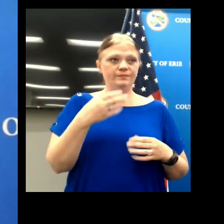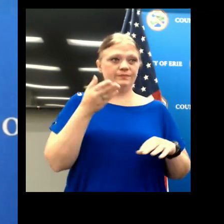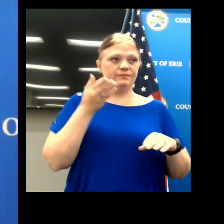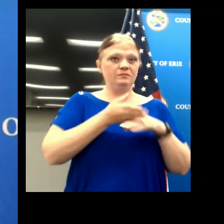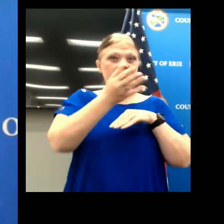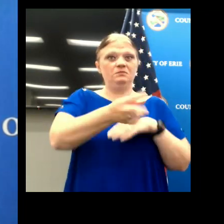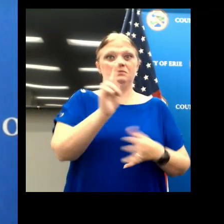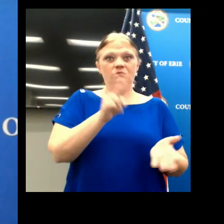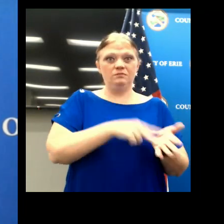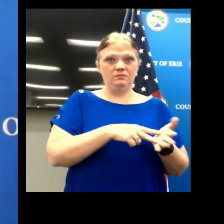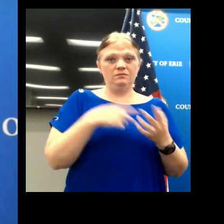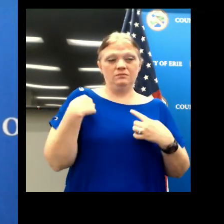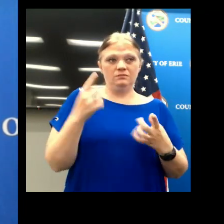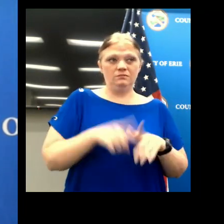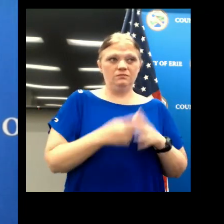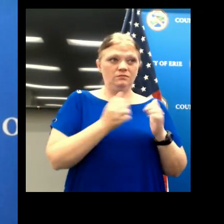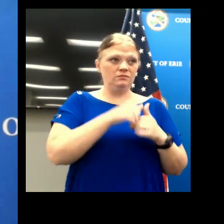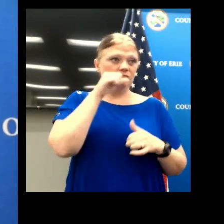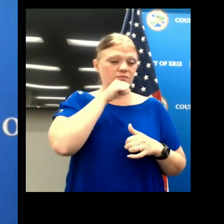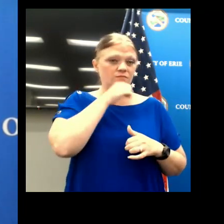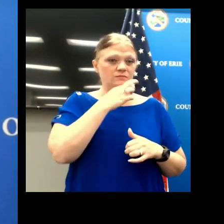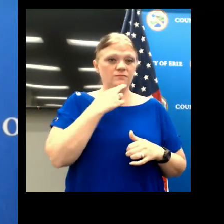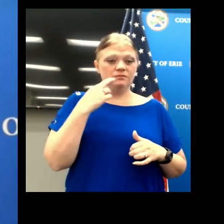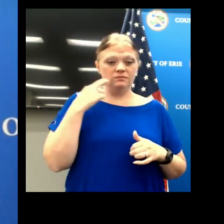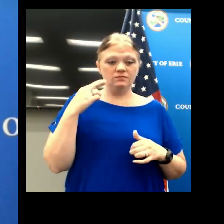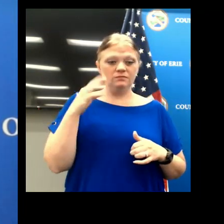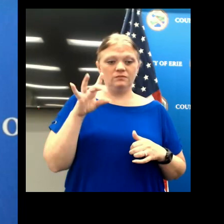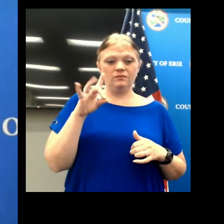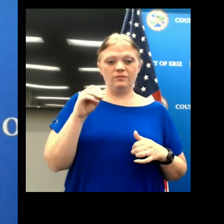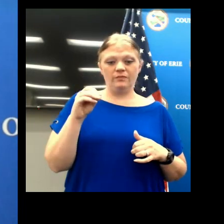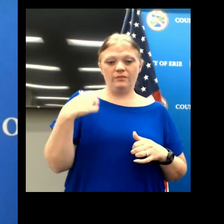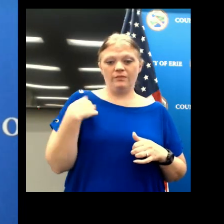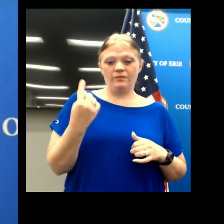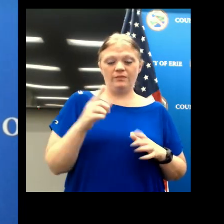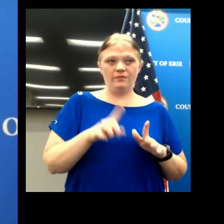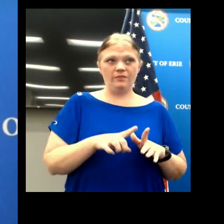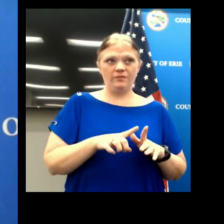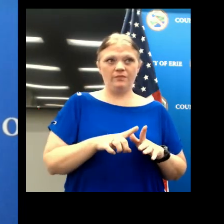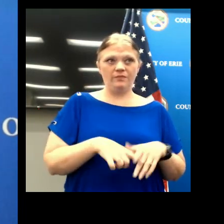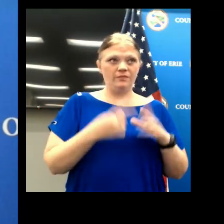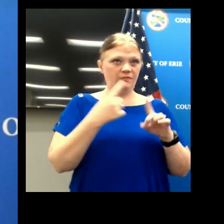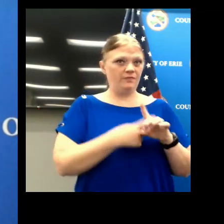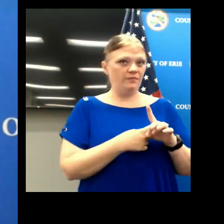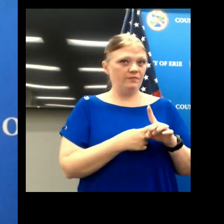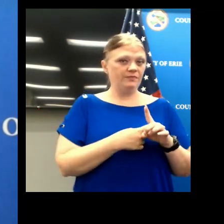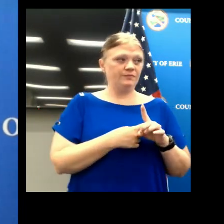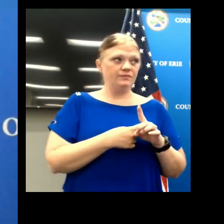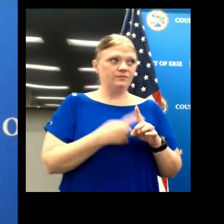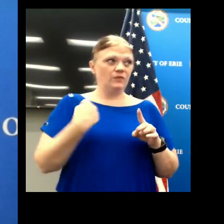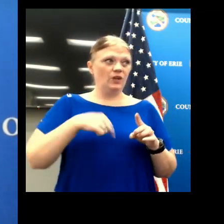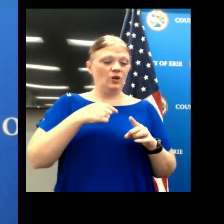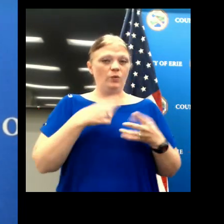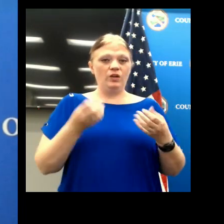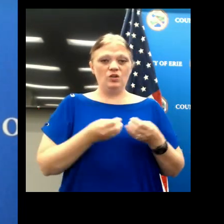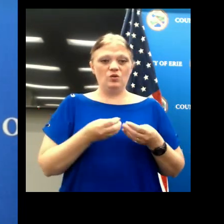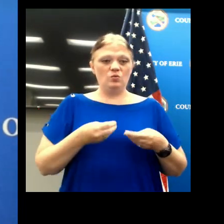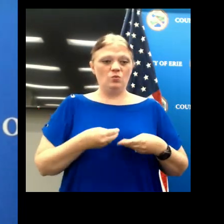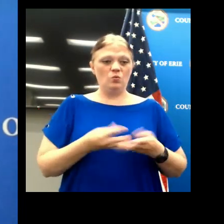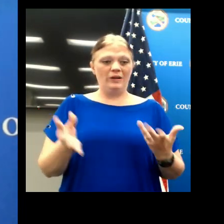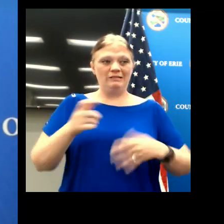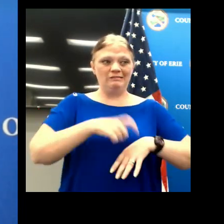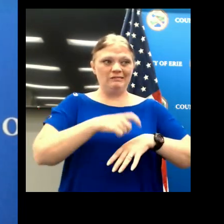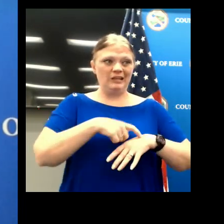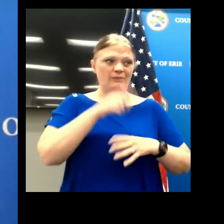since it started, with regards to bars and restaurants, 80 since the beginning of the month. What are we just spending our time cracking down on complaints and